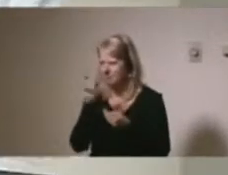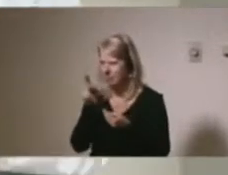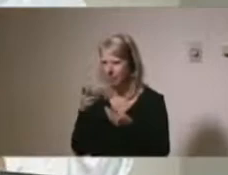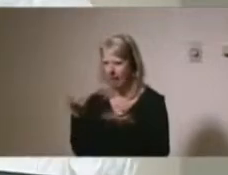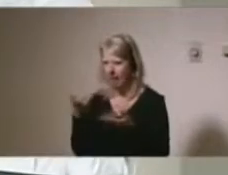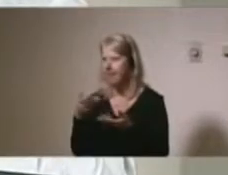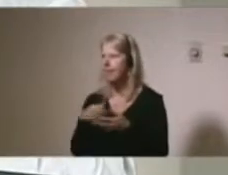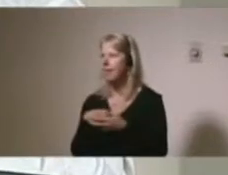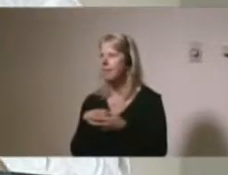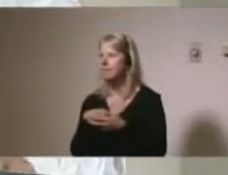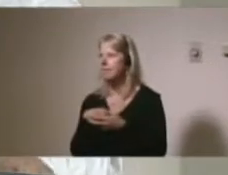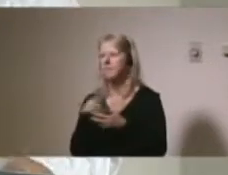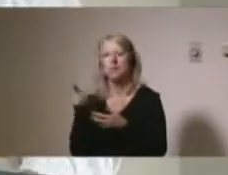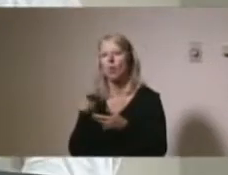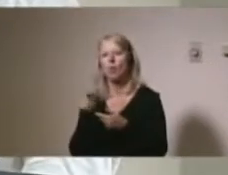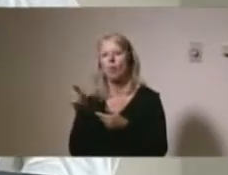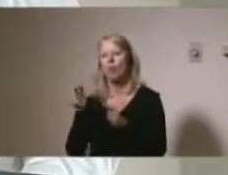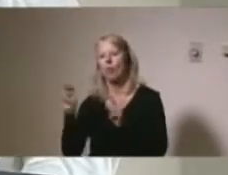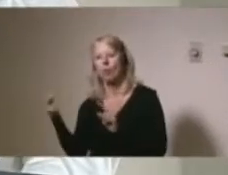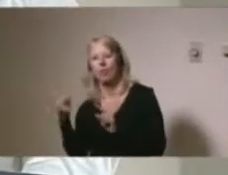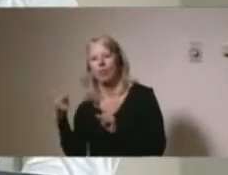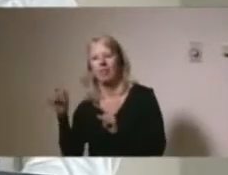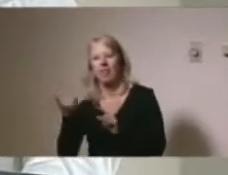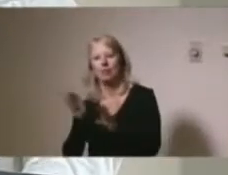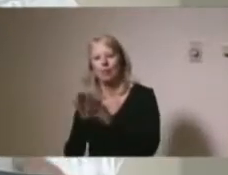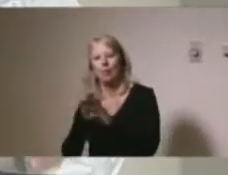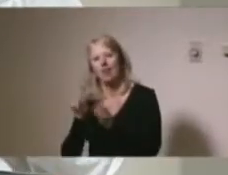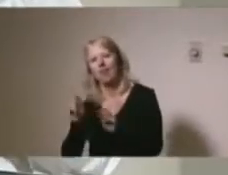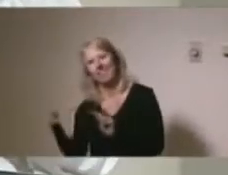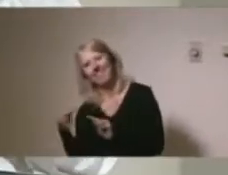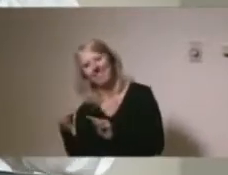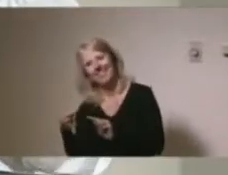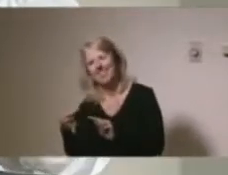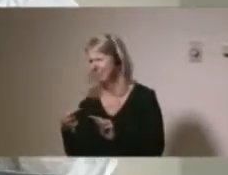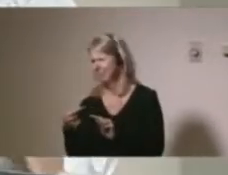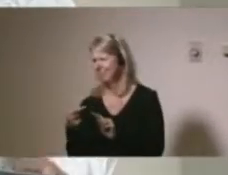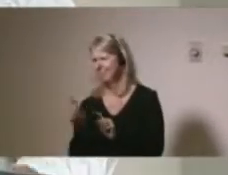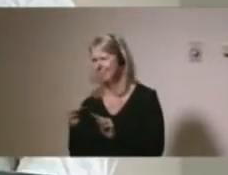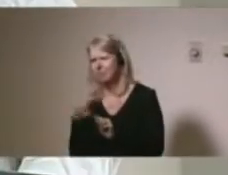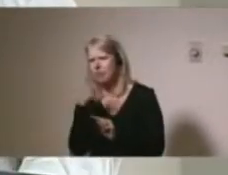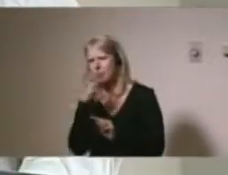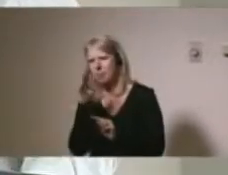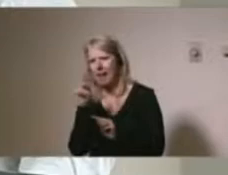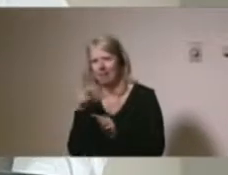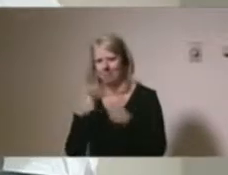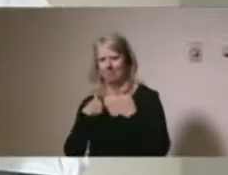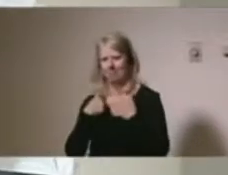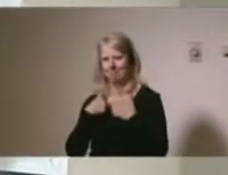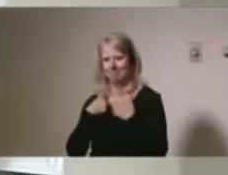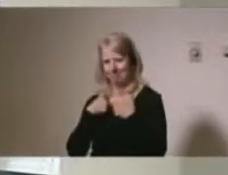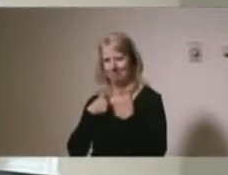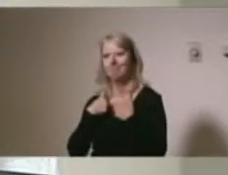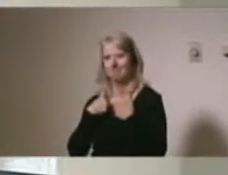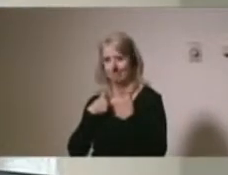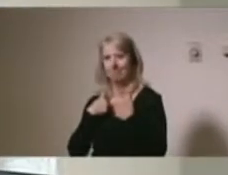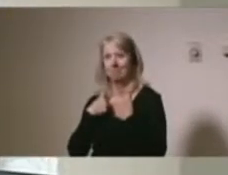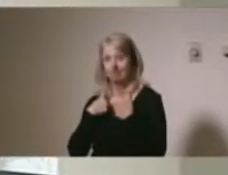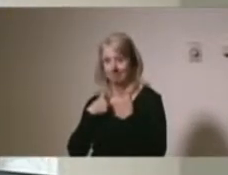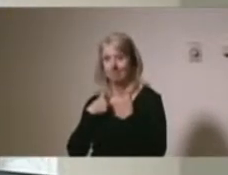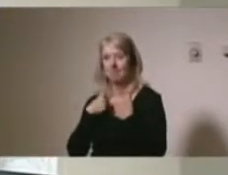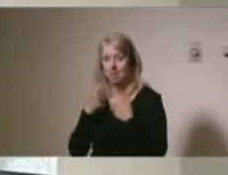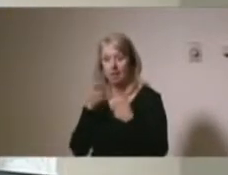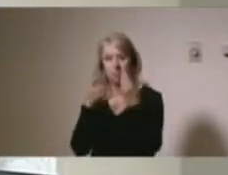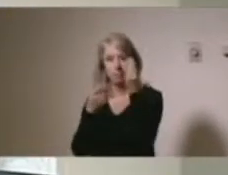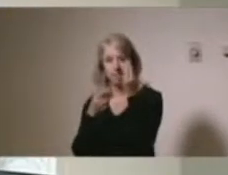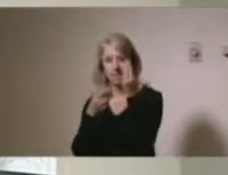that's this door on this side. So I said, well, who does it? And she goes, I do. And I said, what do you mean? She goes, well, you know, on